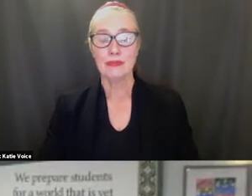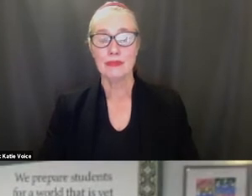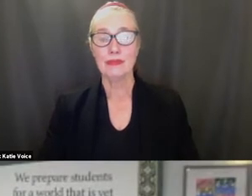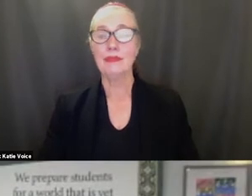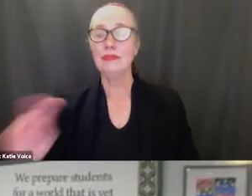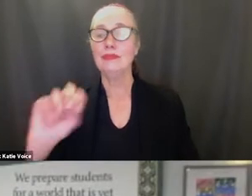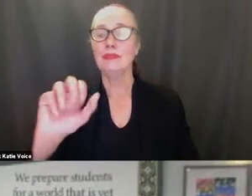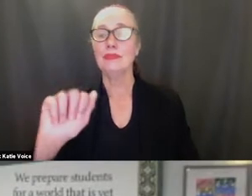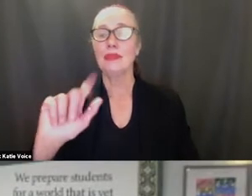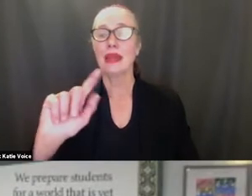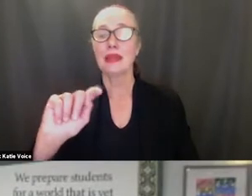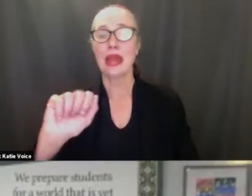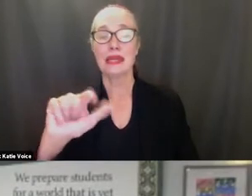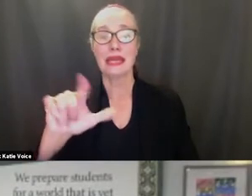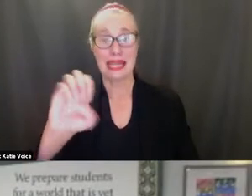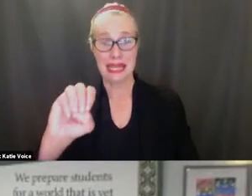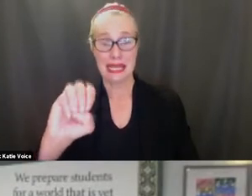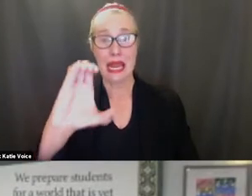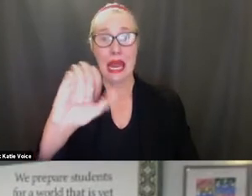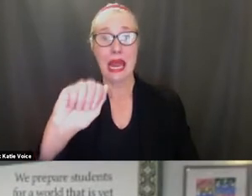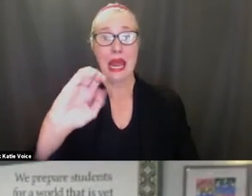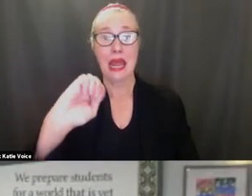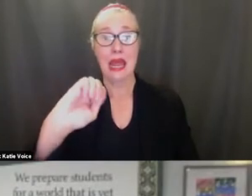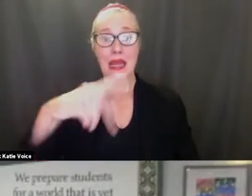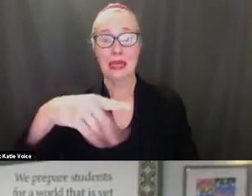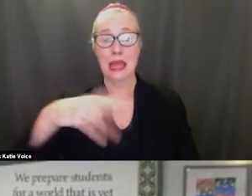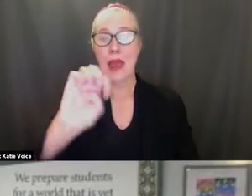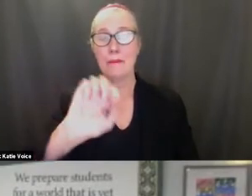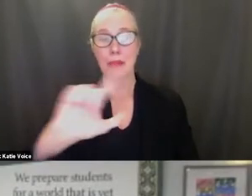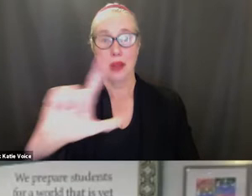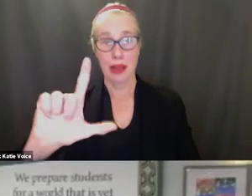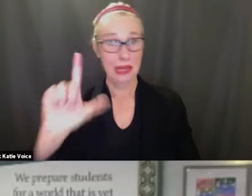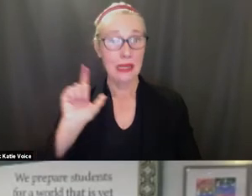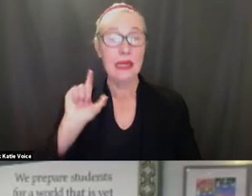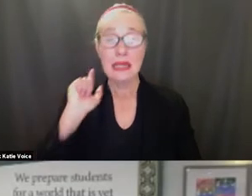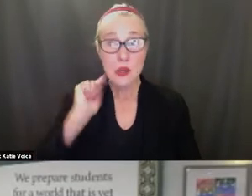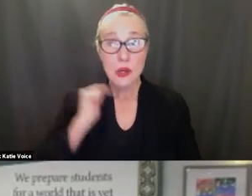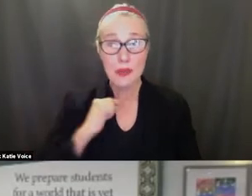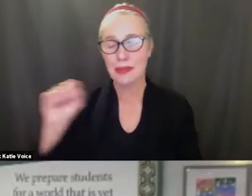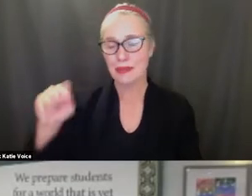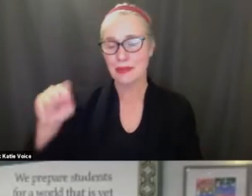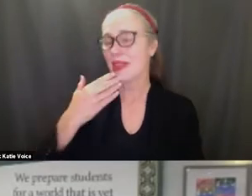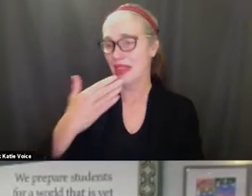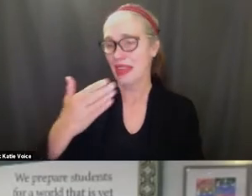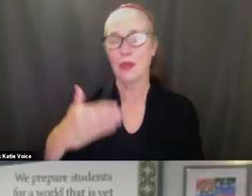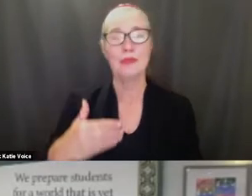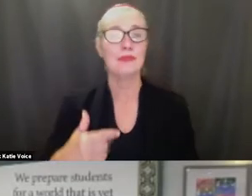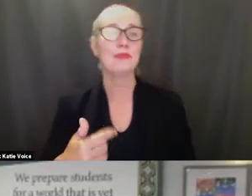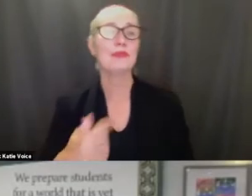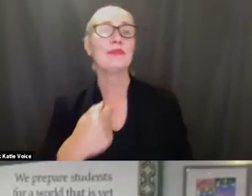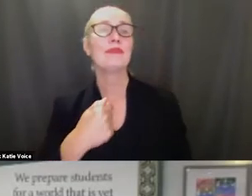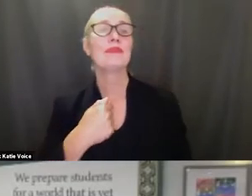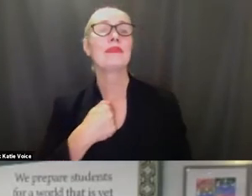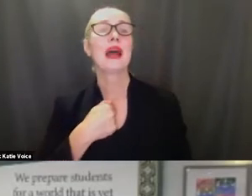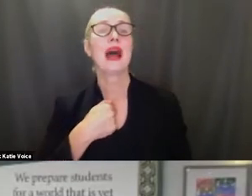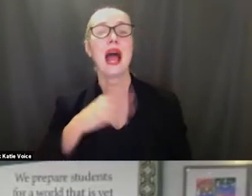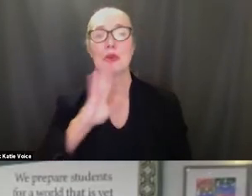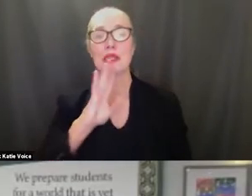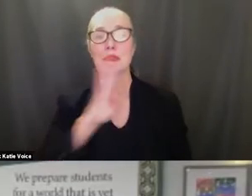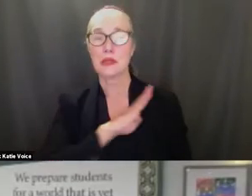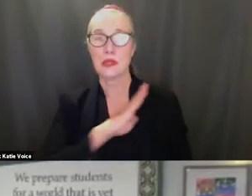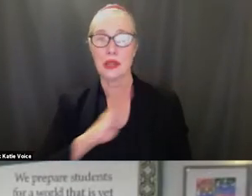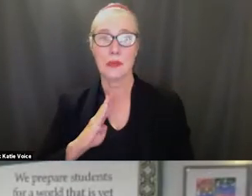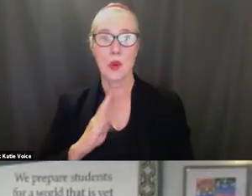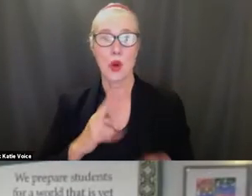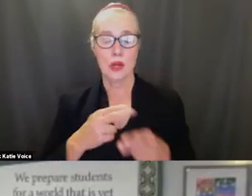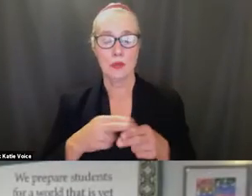natalie campbell can you hear me thank you go ahead so i'm gonna address the board for one second and